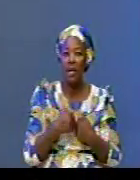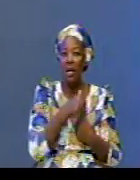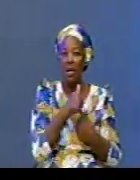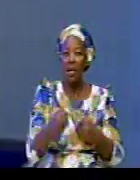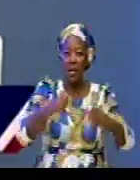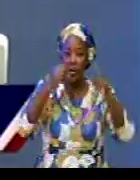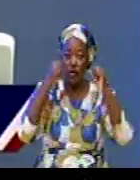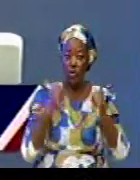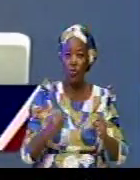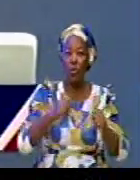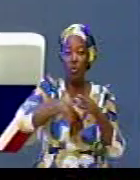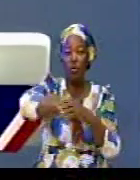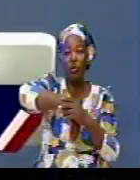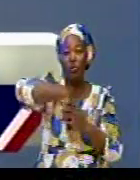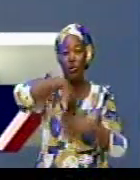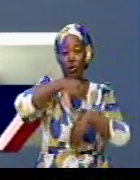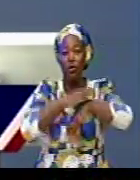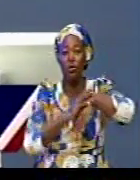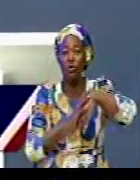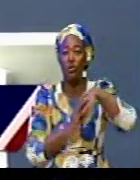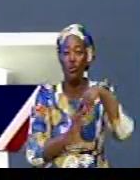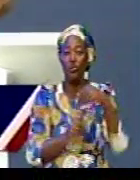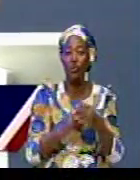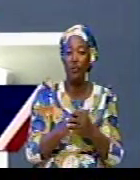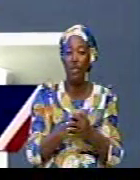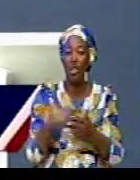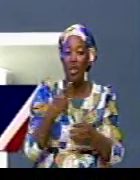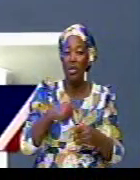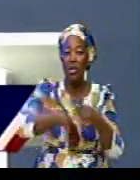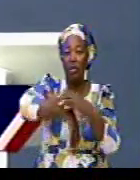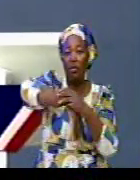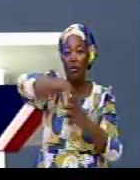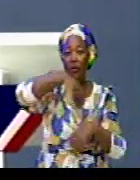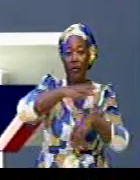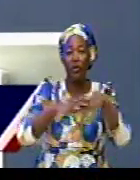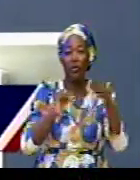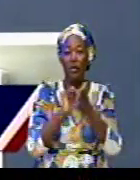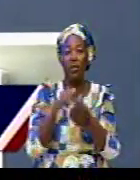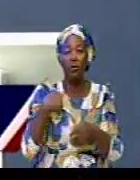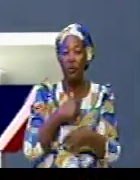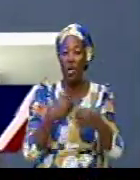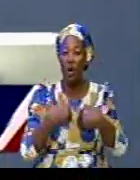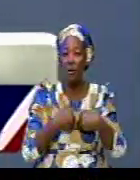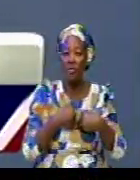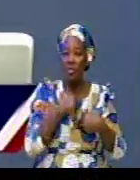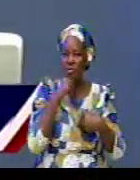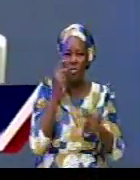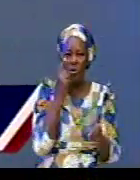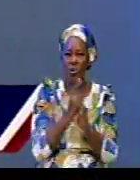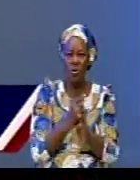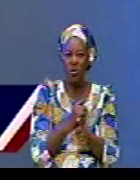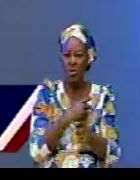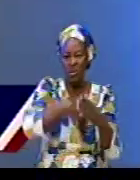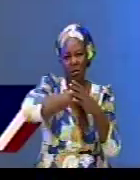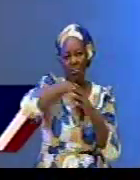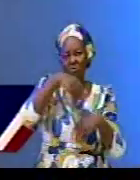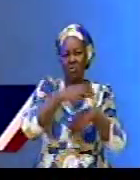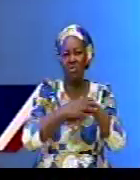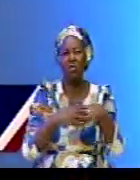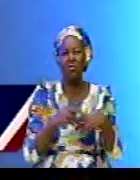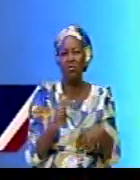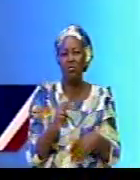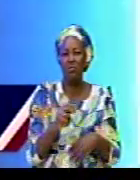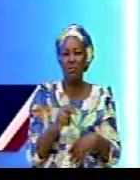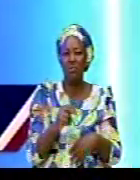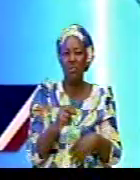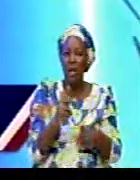we might have a strong consolation. The consolation we have is not